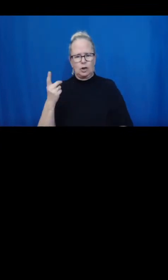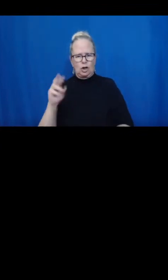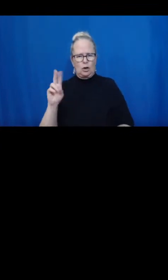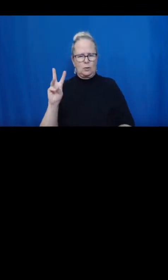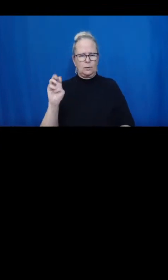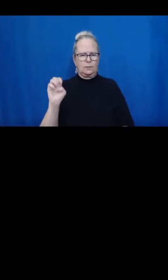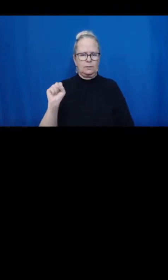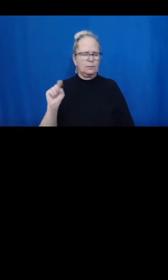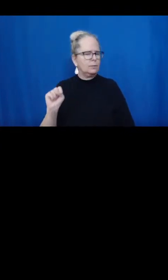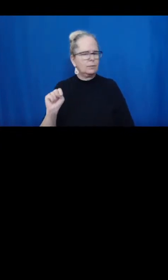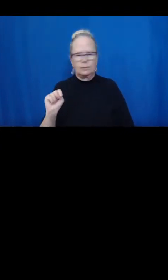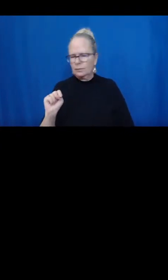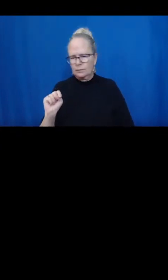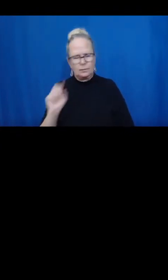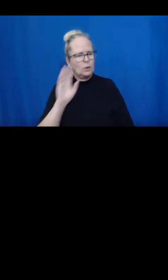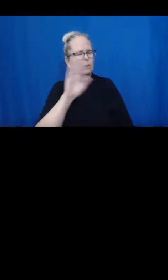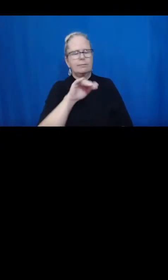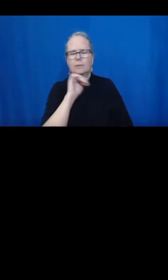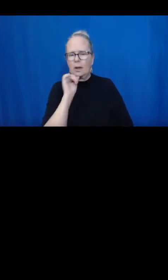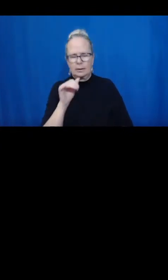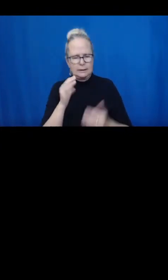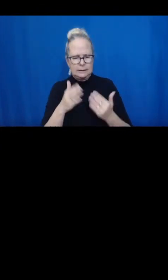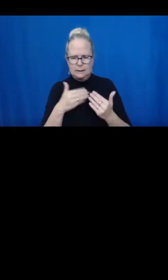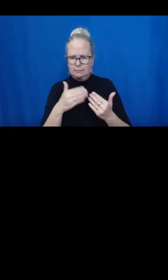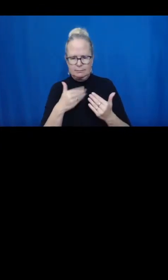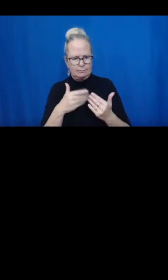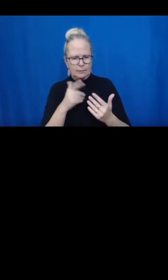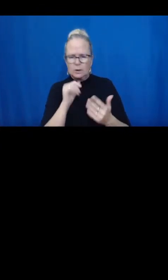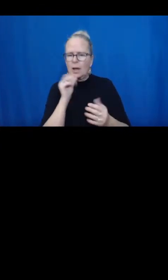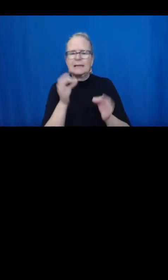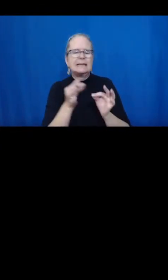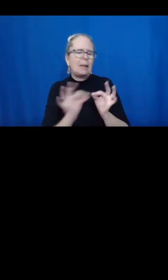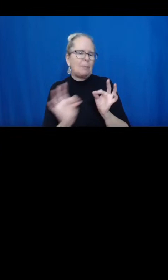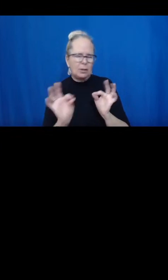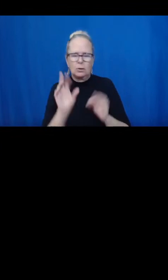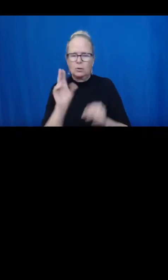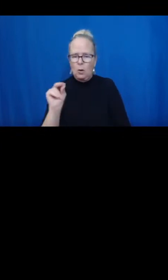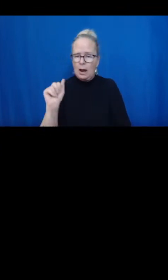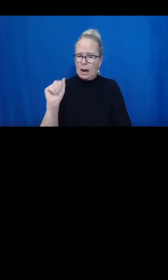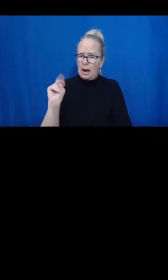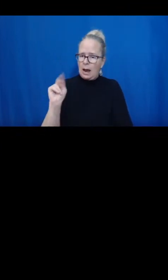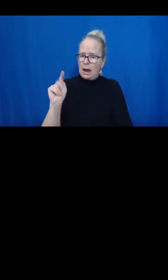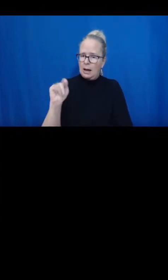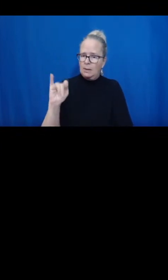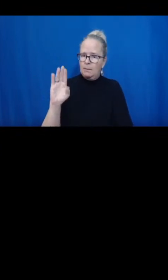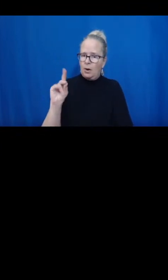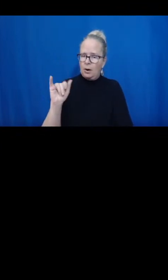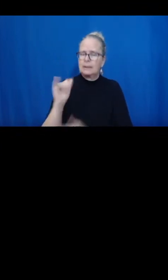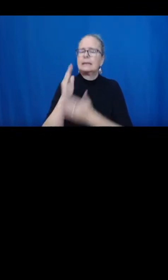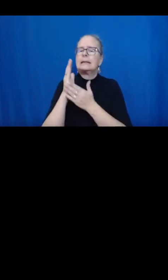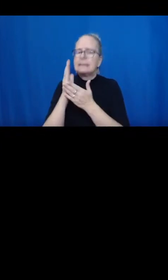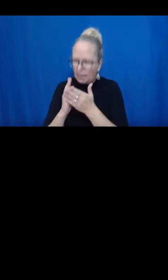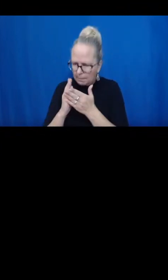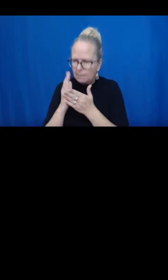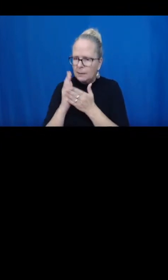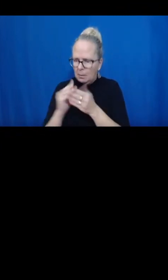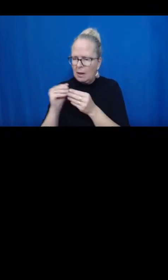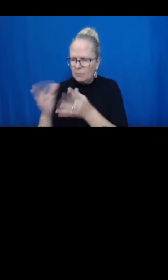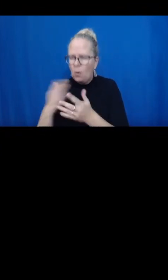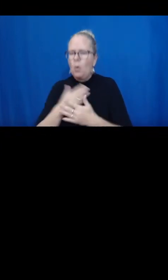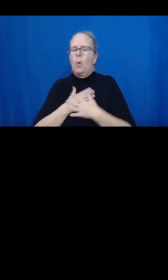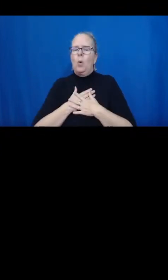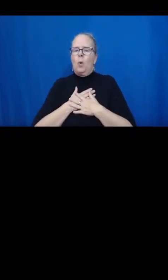have anti-SARS-CoV-2 antibodies, it doesn't tell you how effective they are. It doesn't tell you whether they are